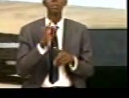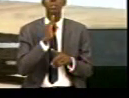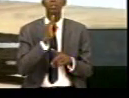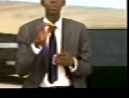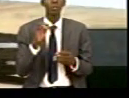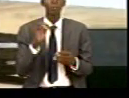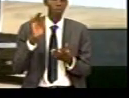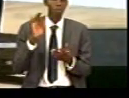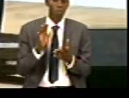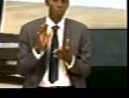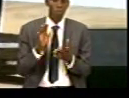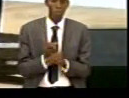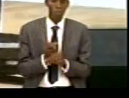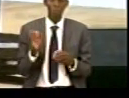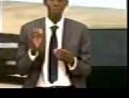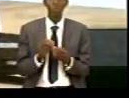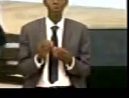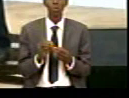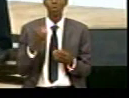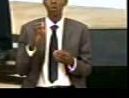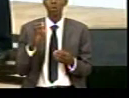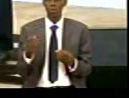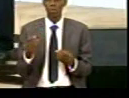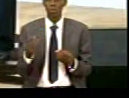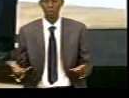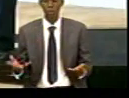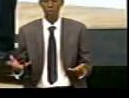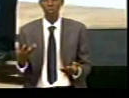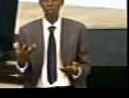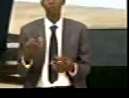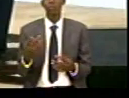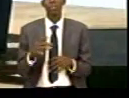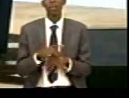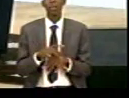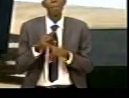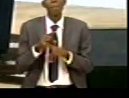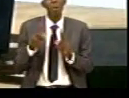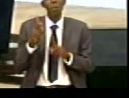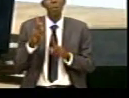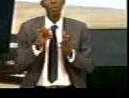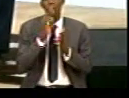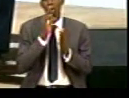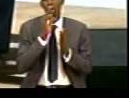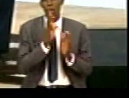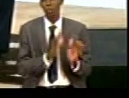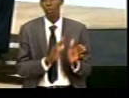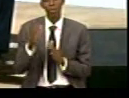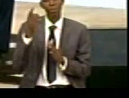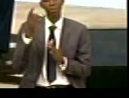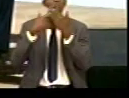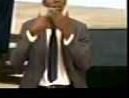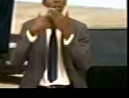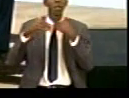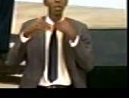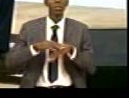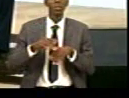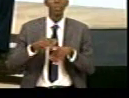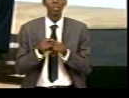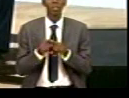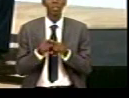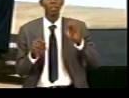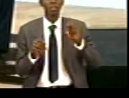the dust of the earth. But the people who are getting ready for the rapture, like Enoch, like Elijah,